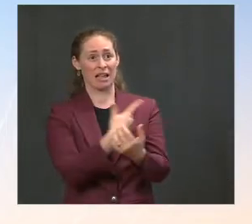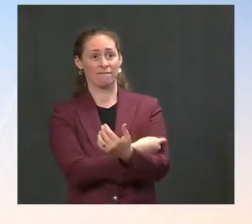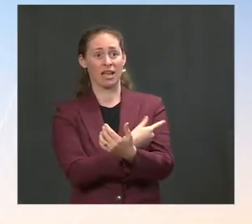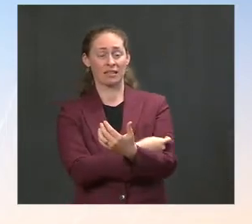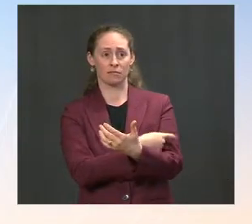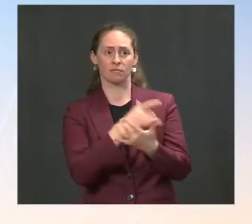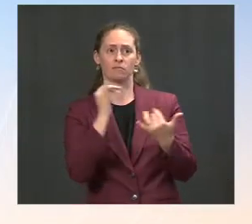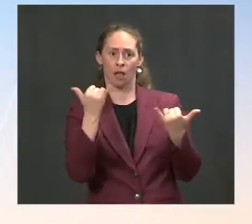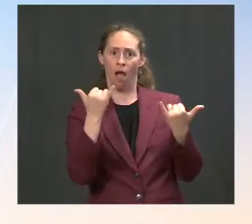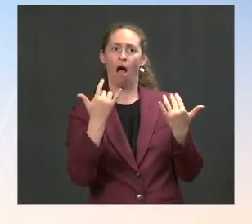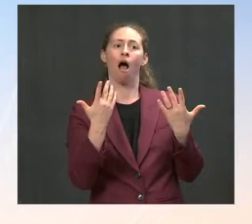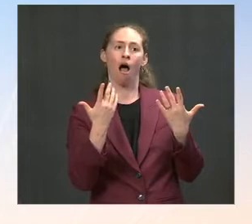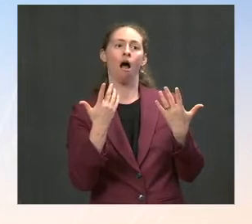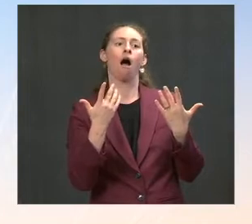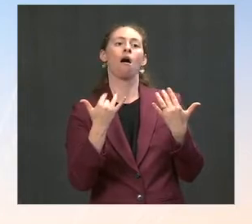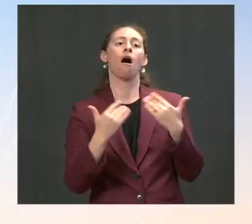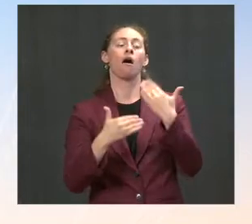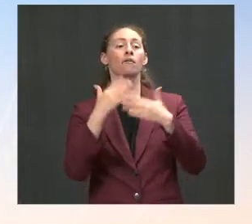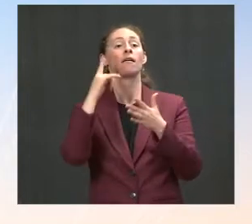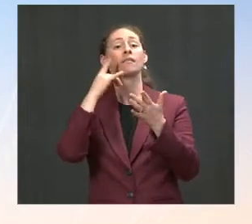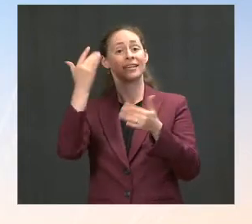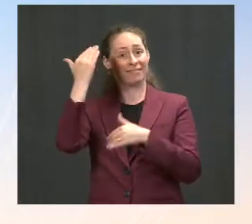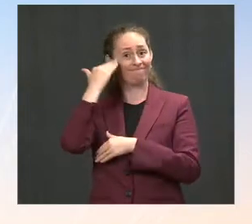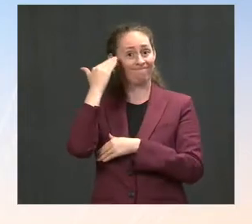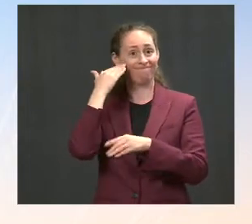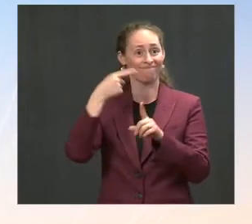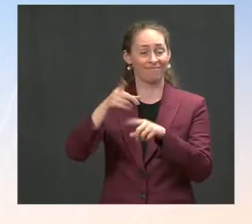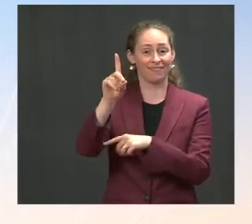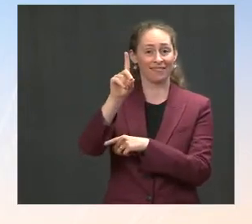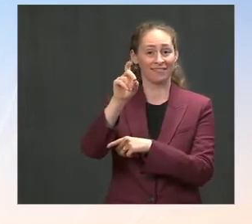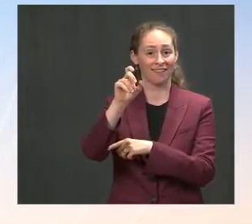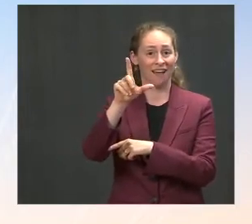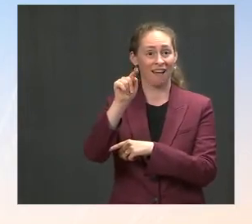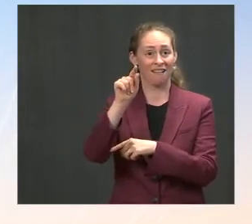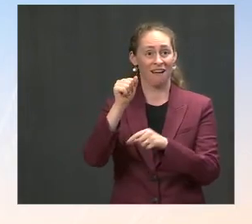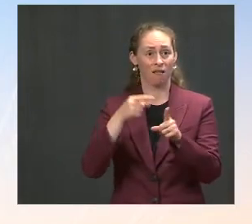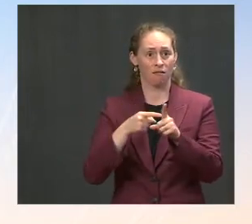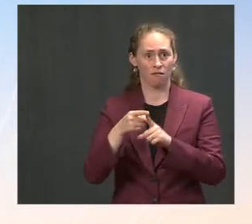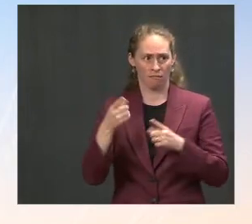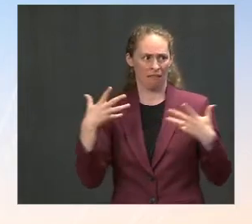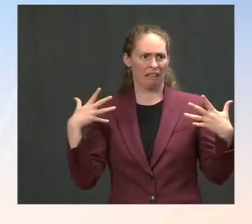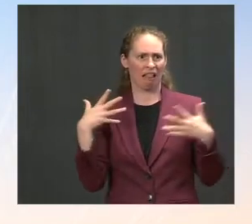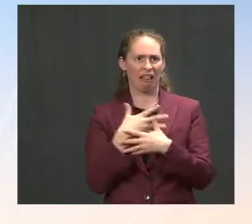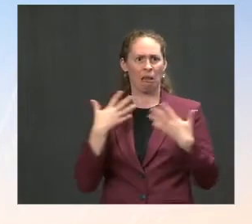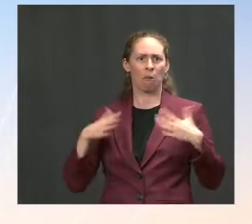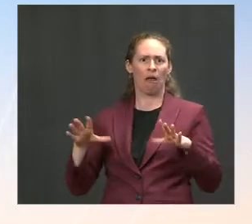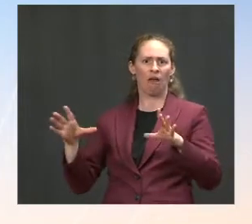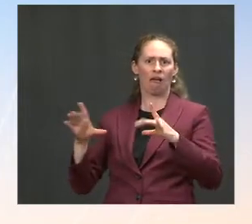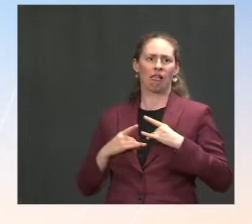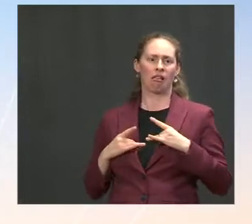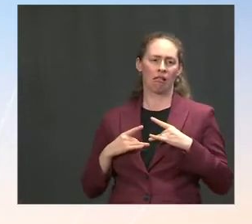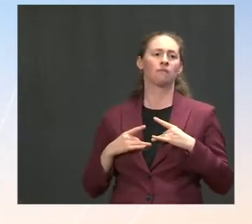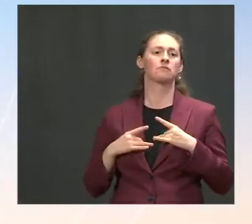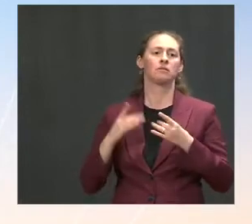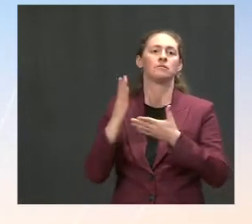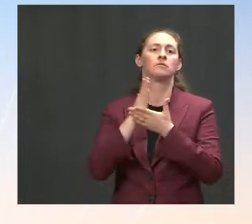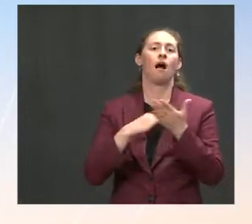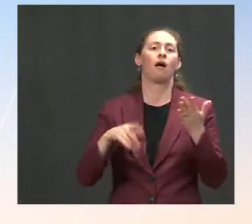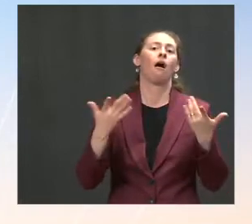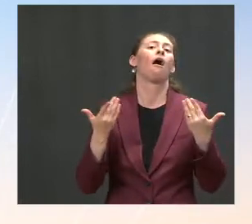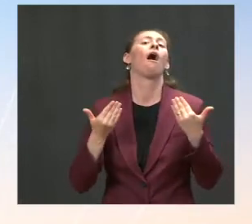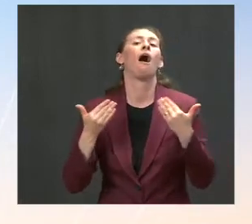the Delta variant and reporting, frankly, and fears of the transmissibility of the Delta variant. Some is, unfortunately, individuals